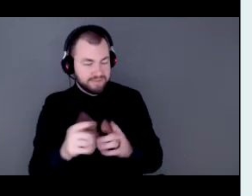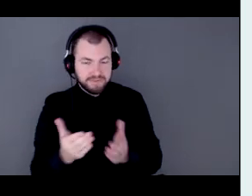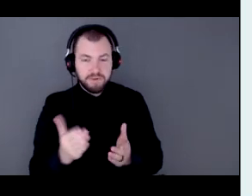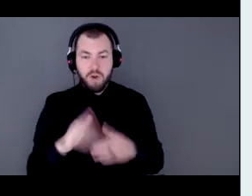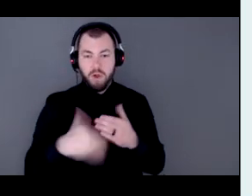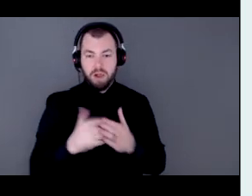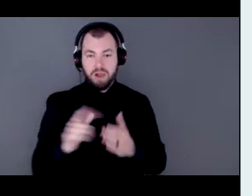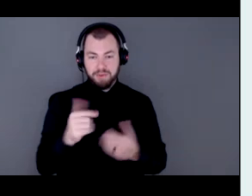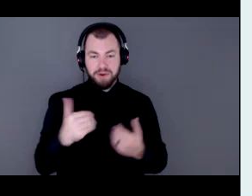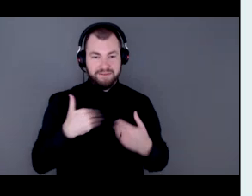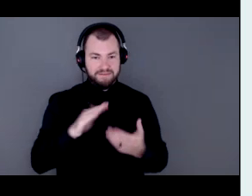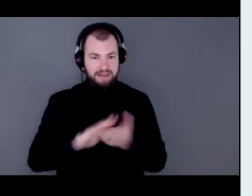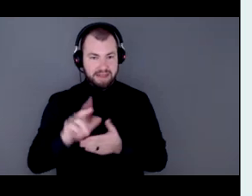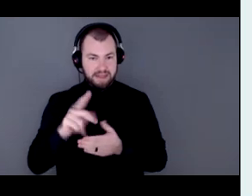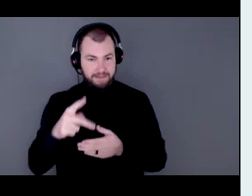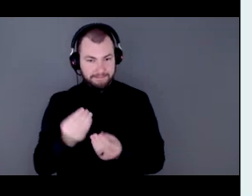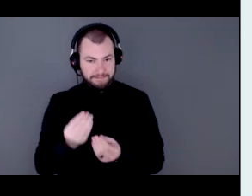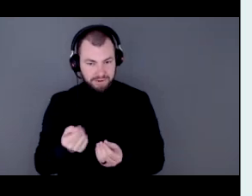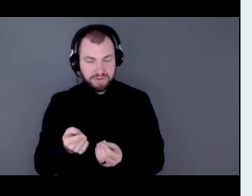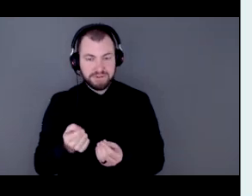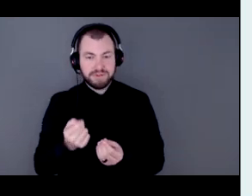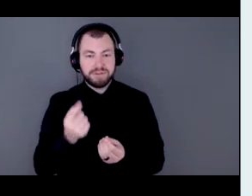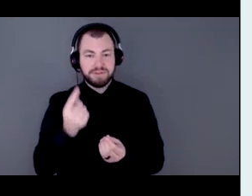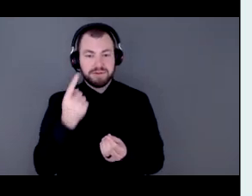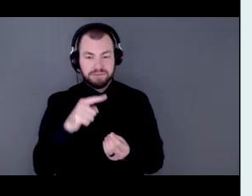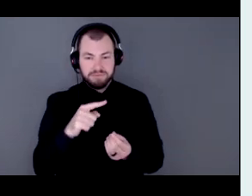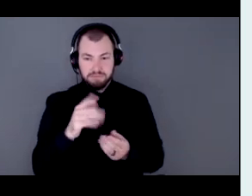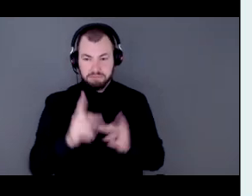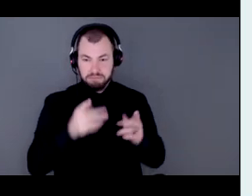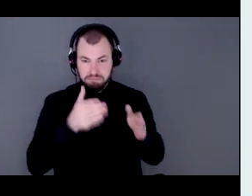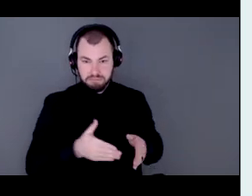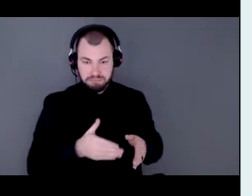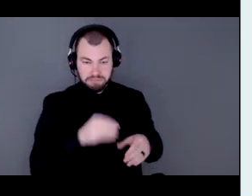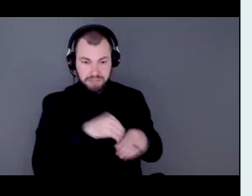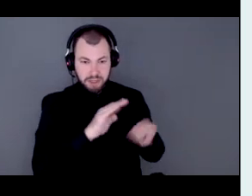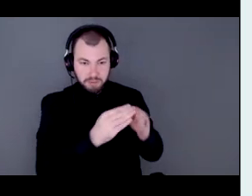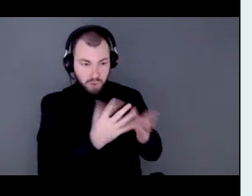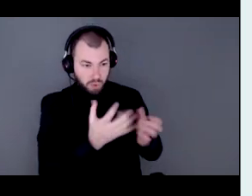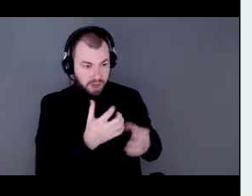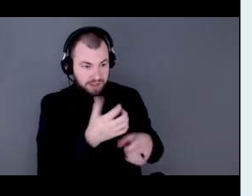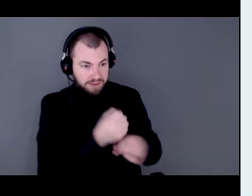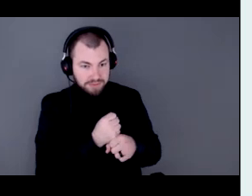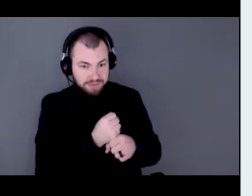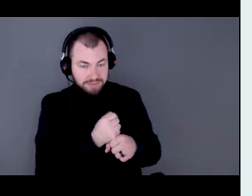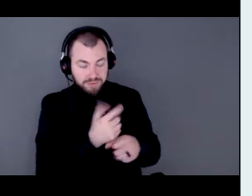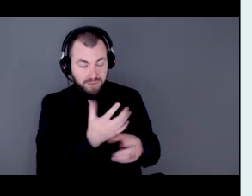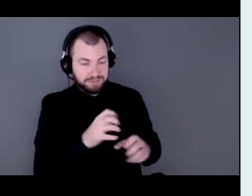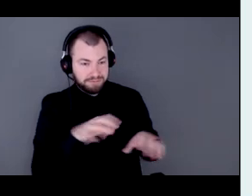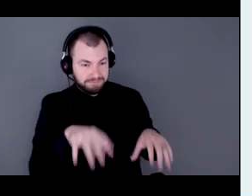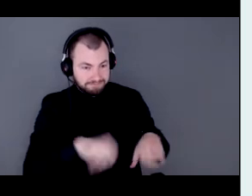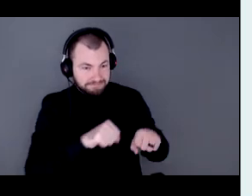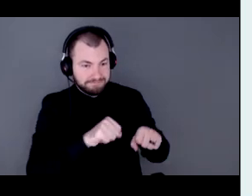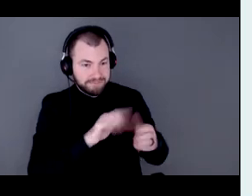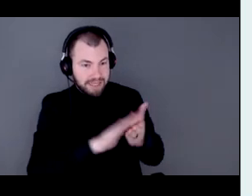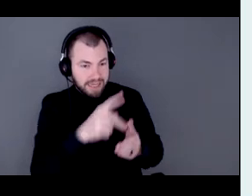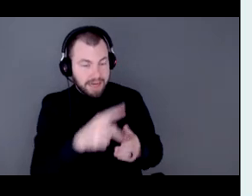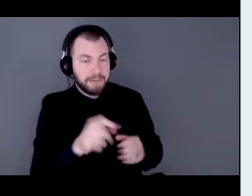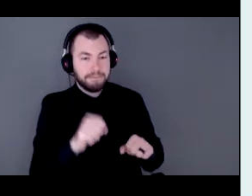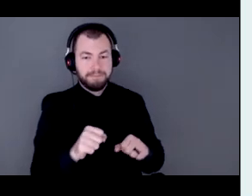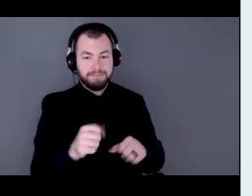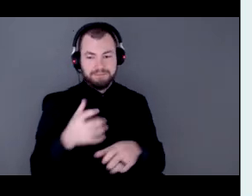that wants to do a cleanup. They can go get all the materials they need, do the cleanup, and bring it back. So it's kind of cool.